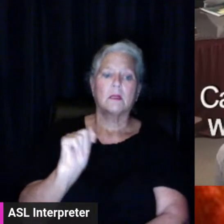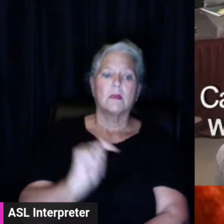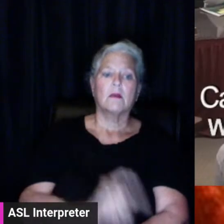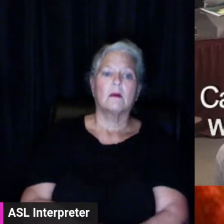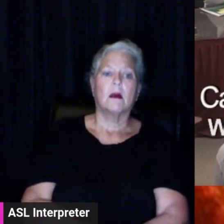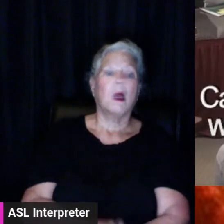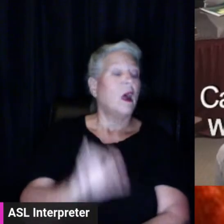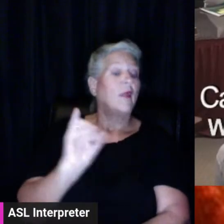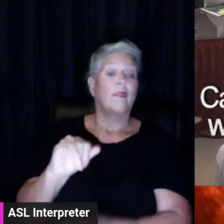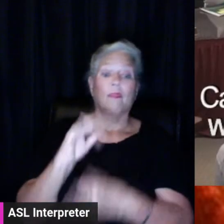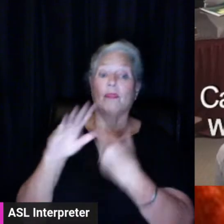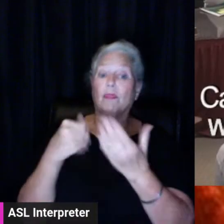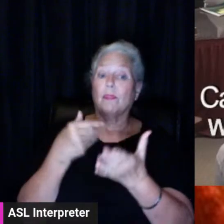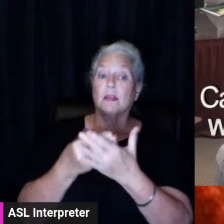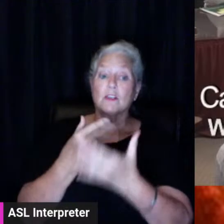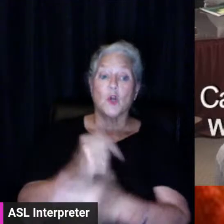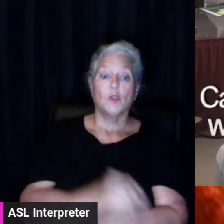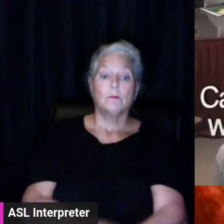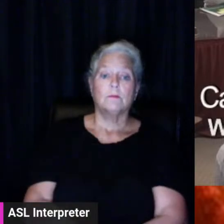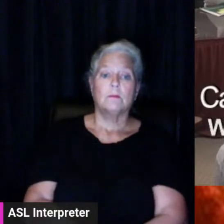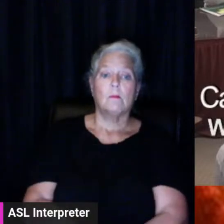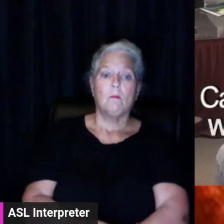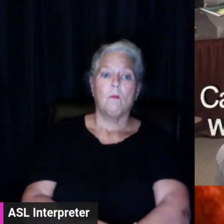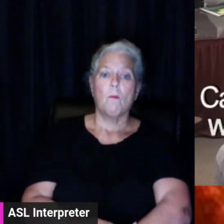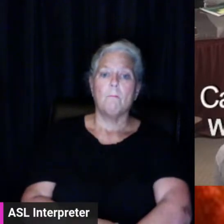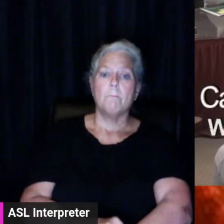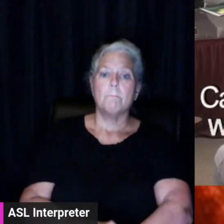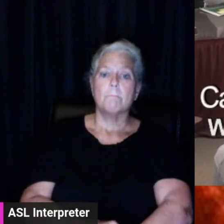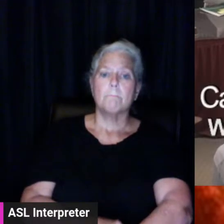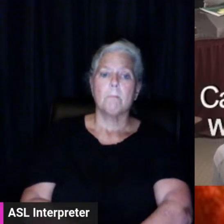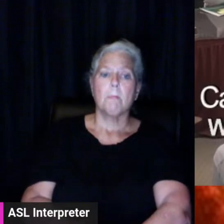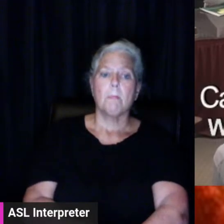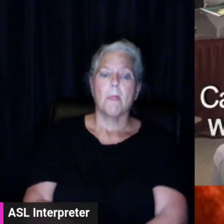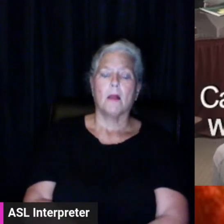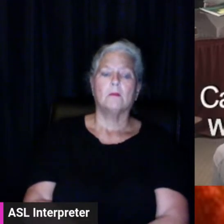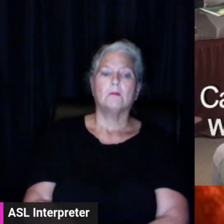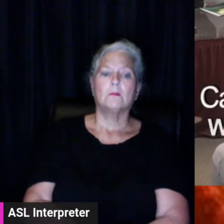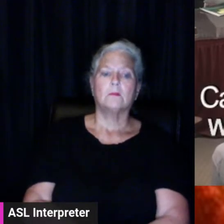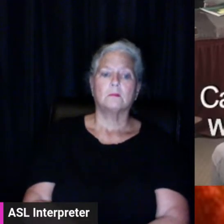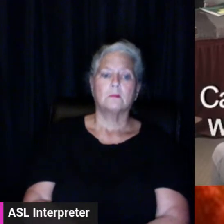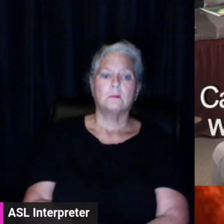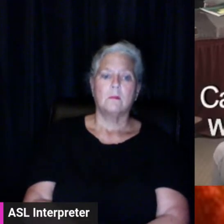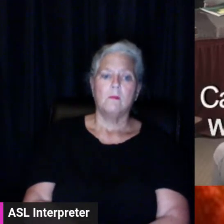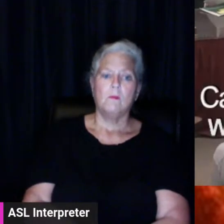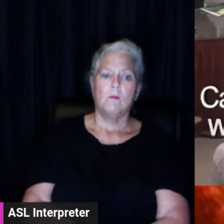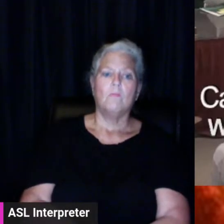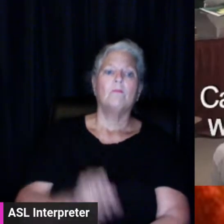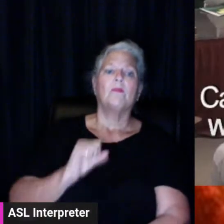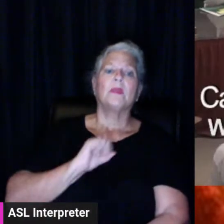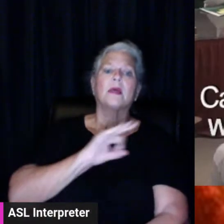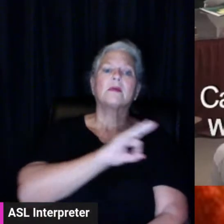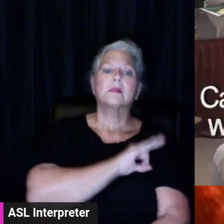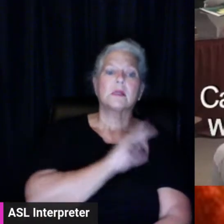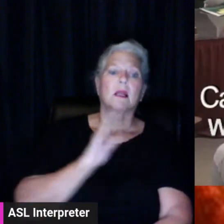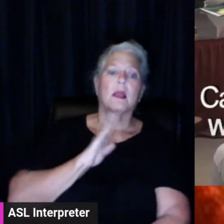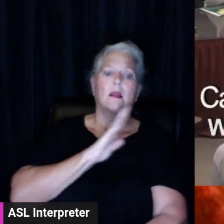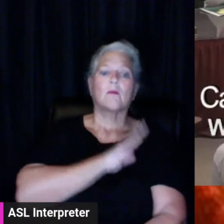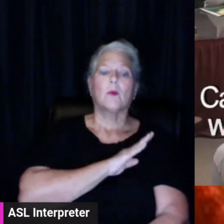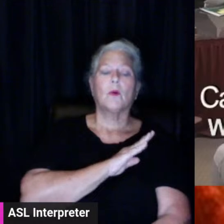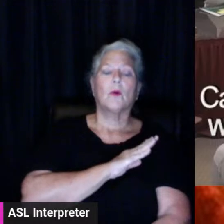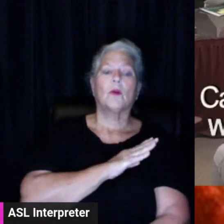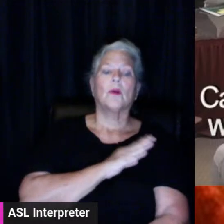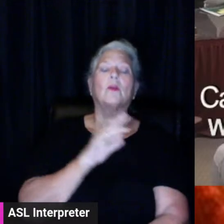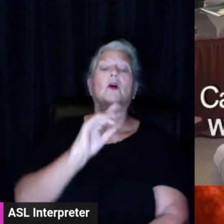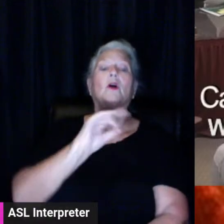it. Next meeting? Next Oh, meeting. I'm sorry. Yes, I that's it. apologize. That's it. The Select Board will hold its next meeting Tuesday,